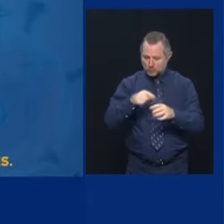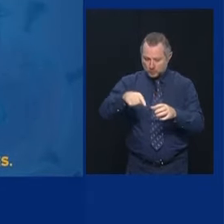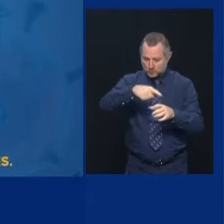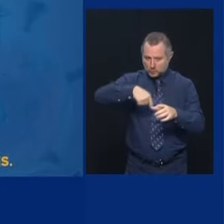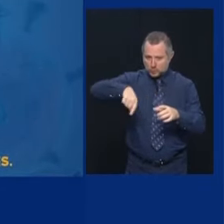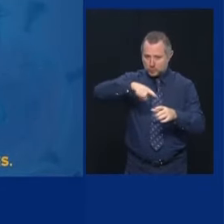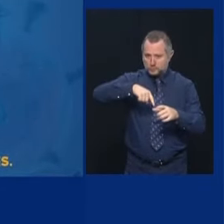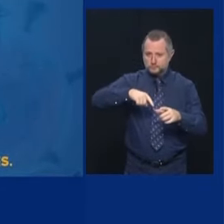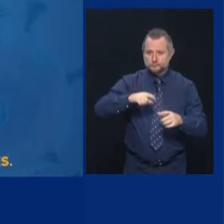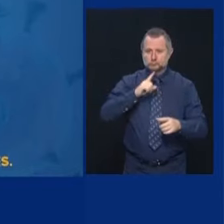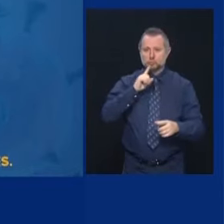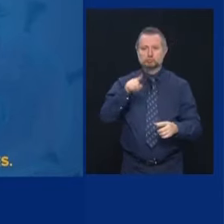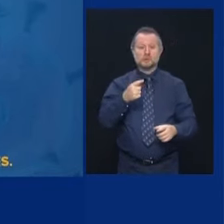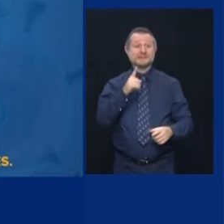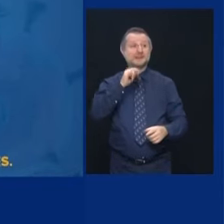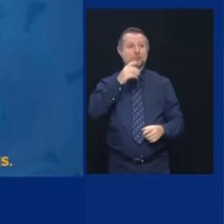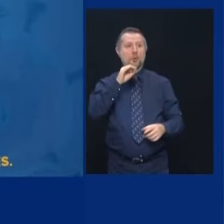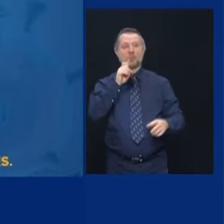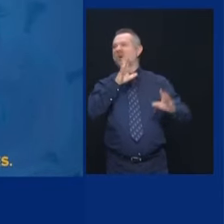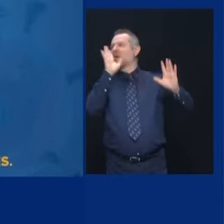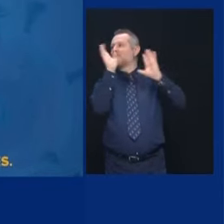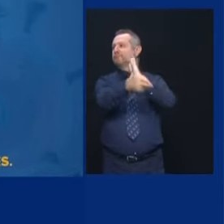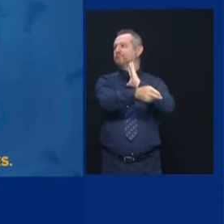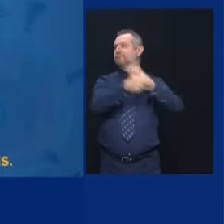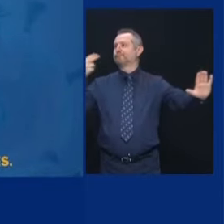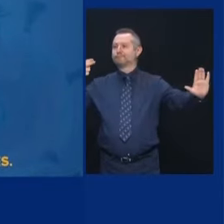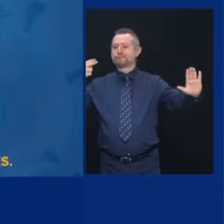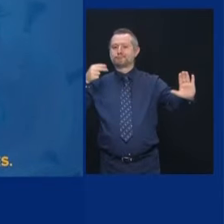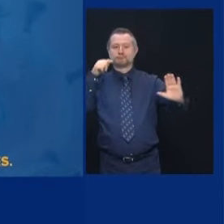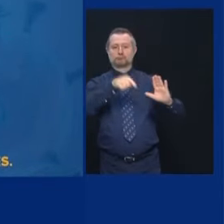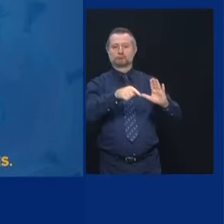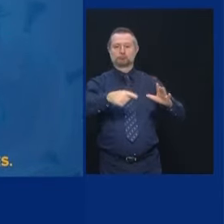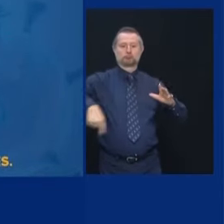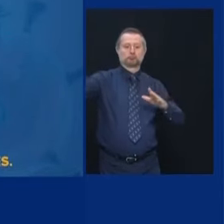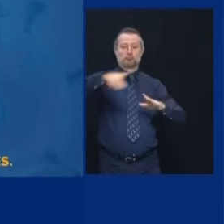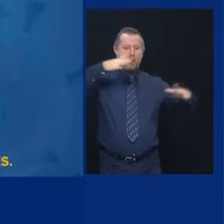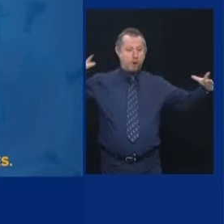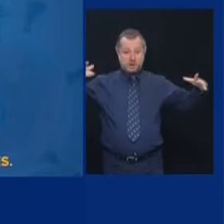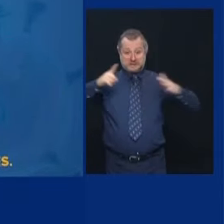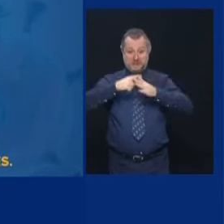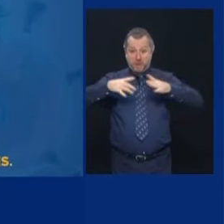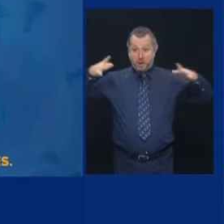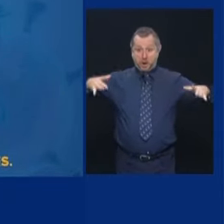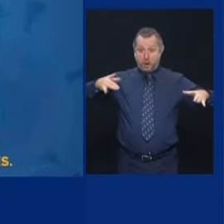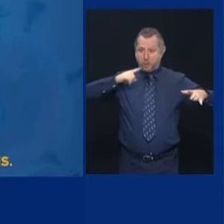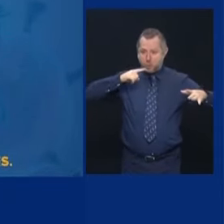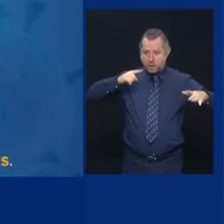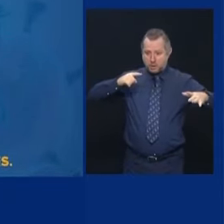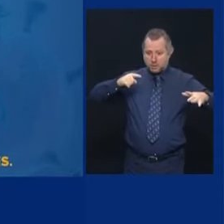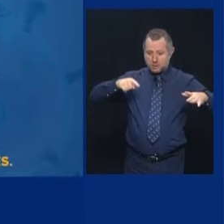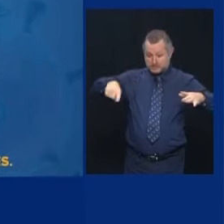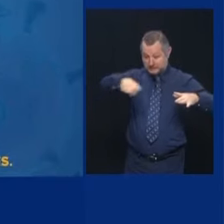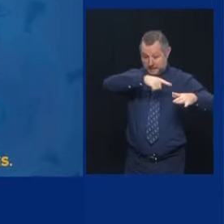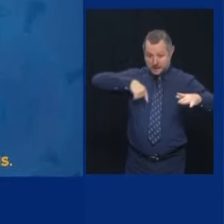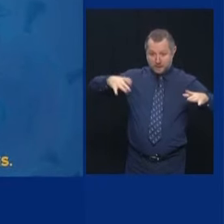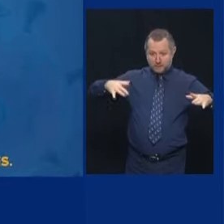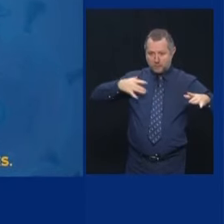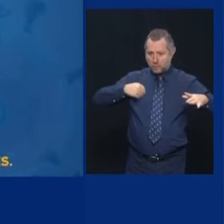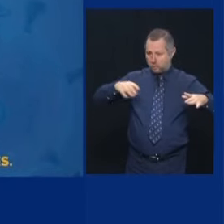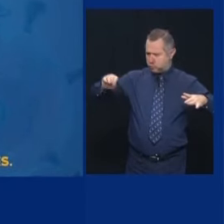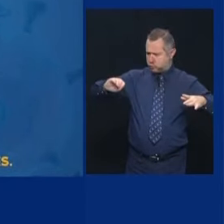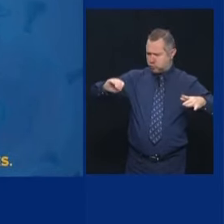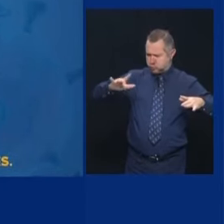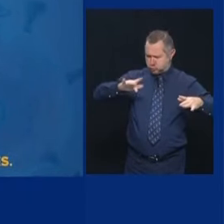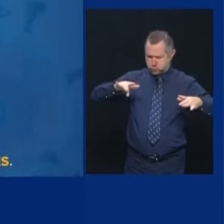zip code. You have to go a little bigger, you go a little bigger. If you don't have an infection rate in certain communities,